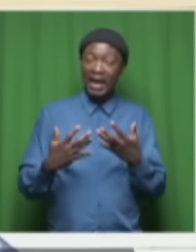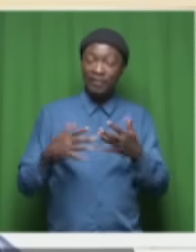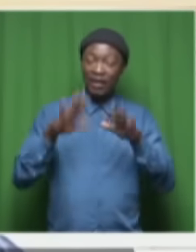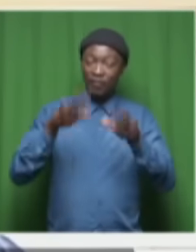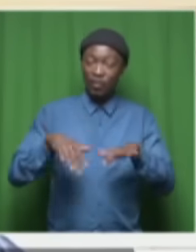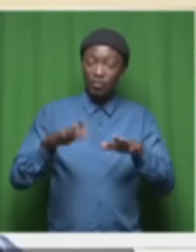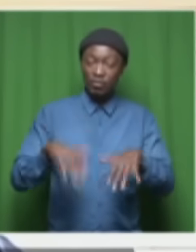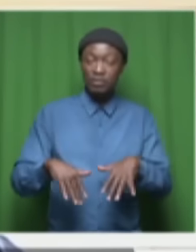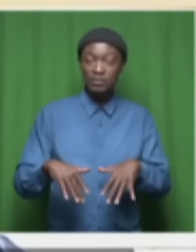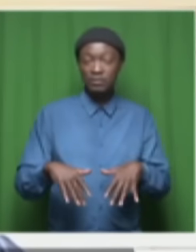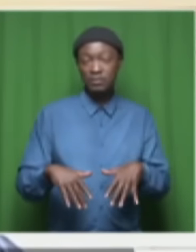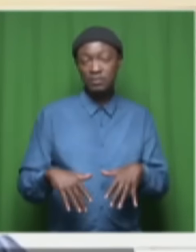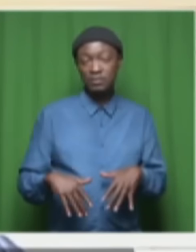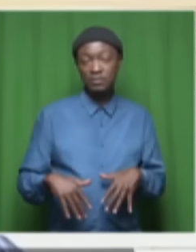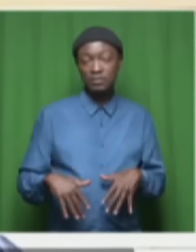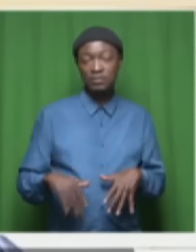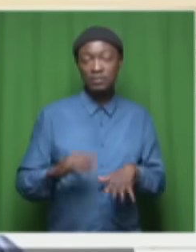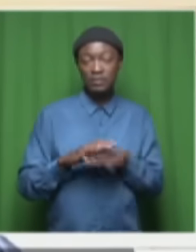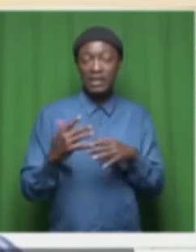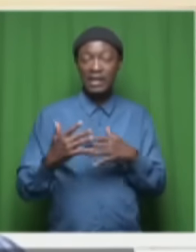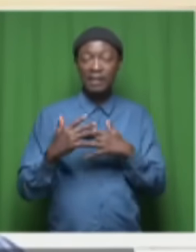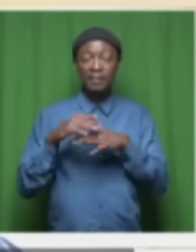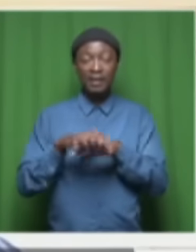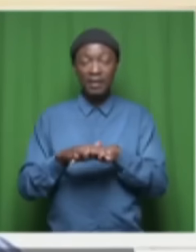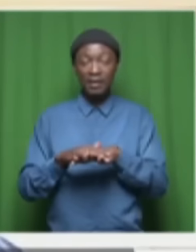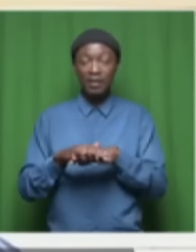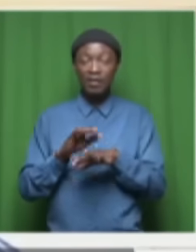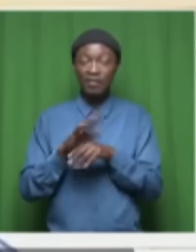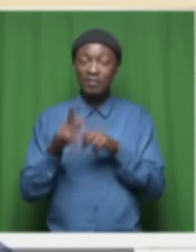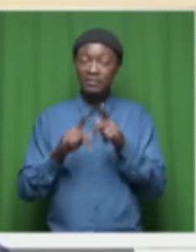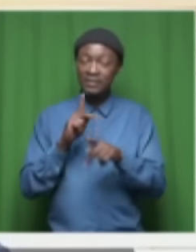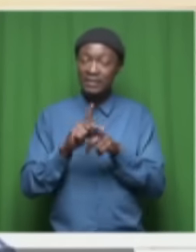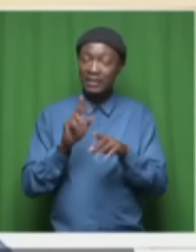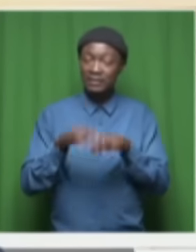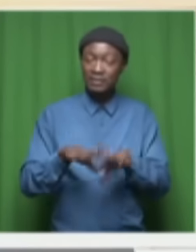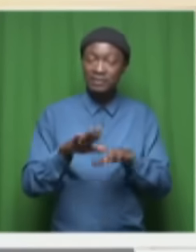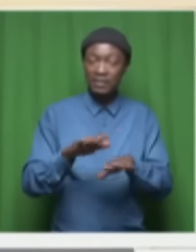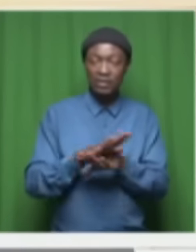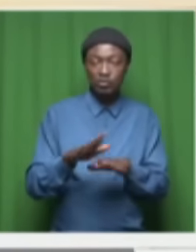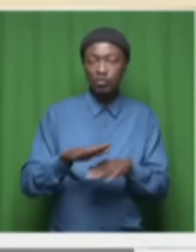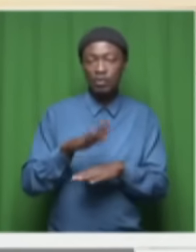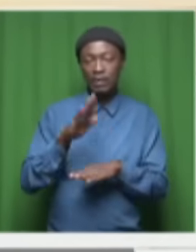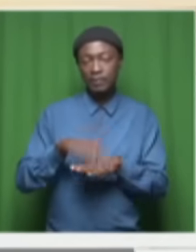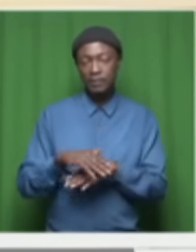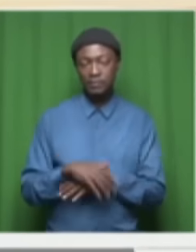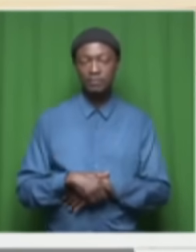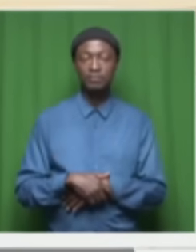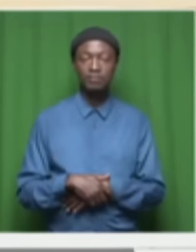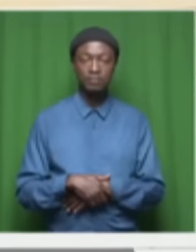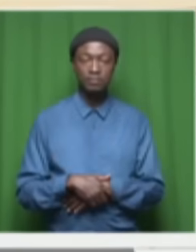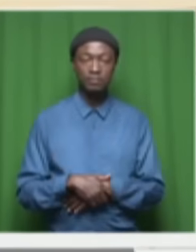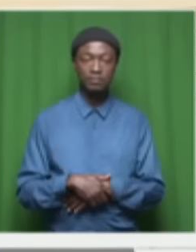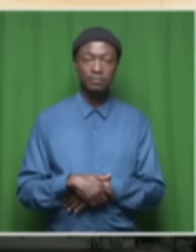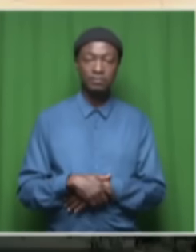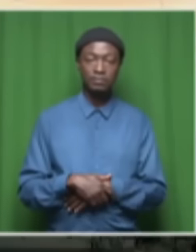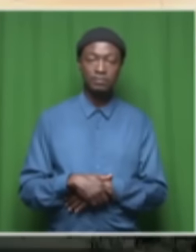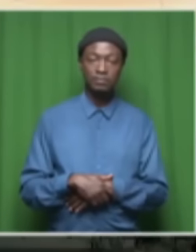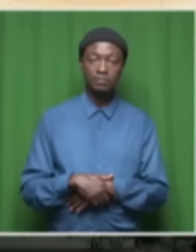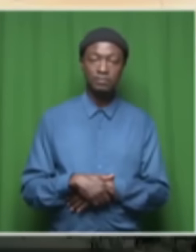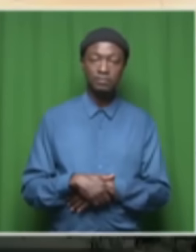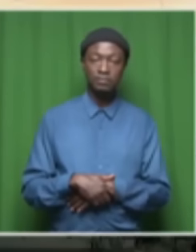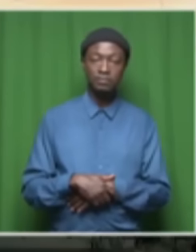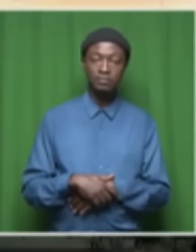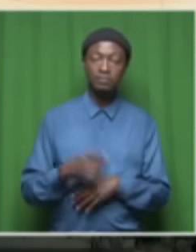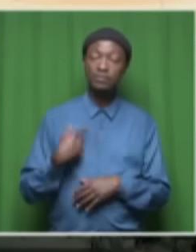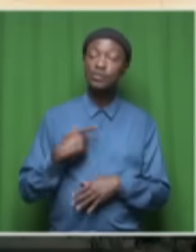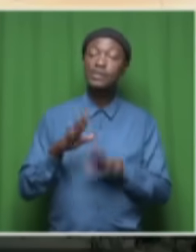and then the impact of this kind of floodings is not that much. All right, we will leave